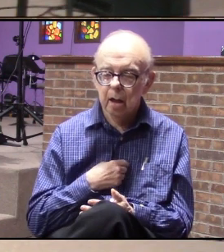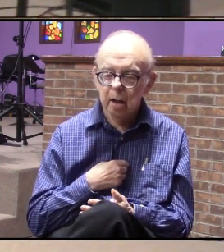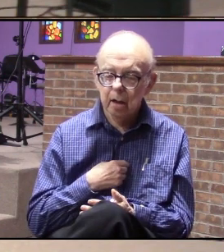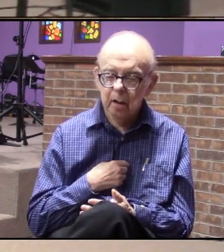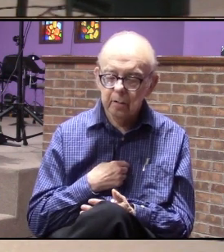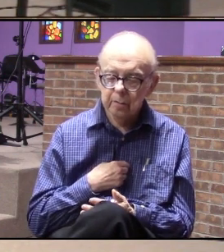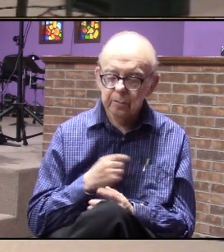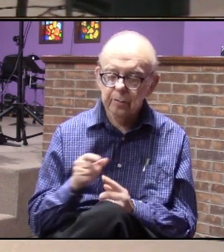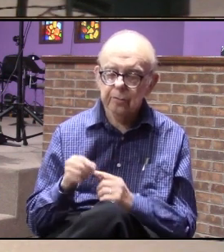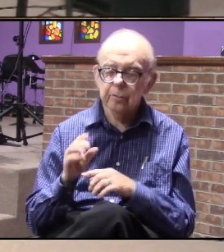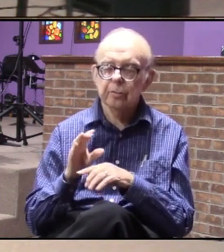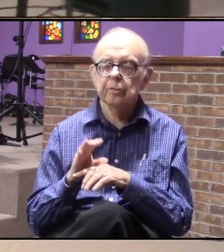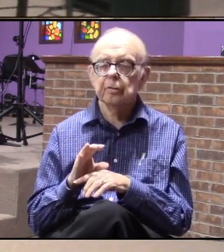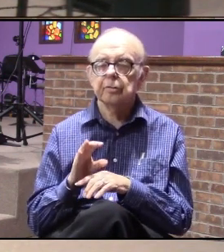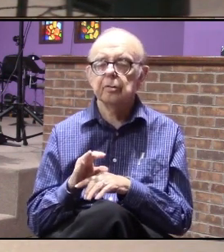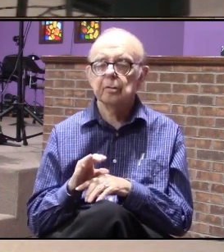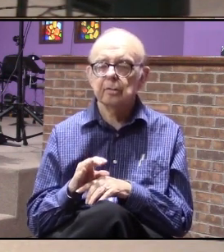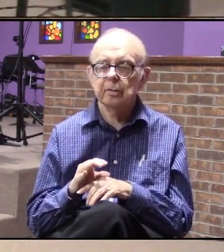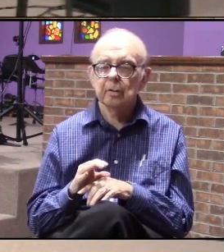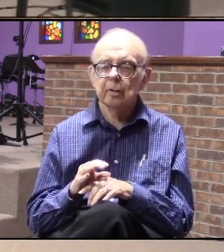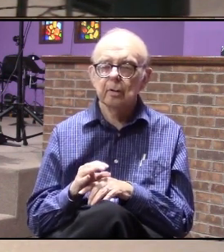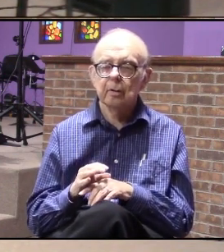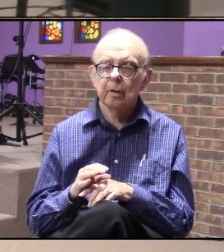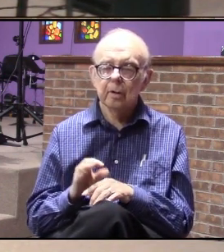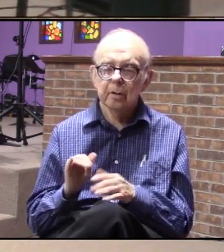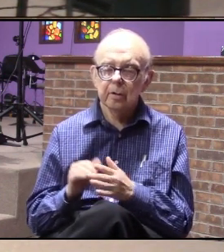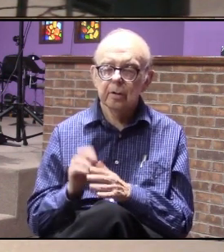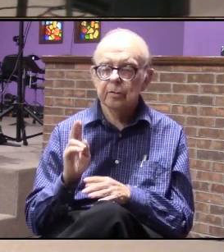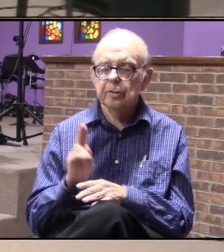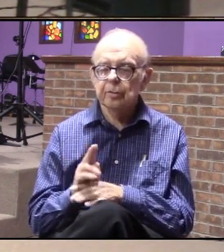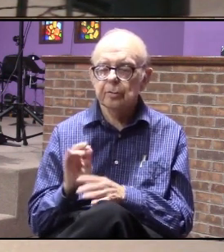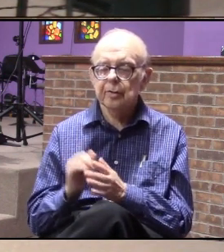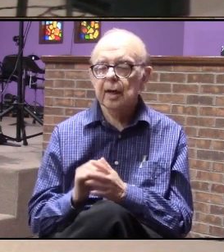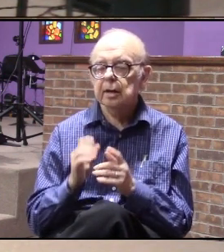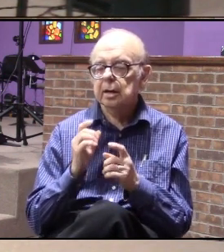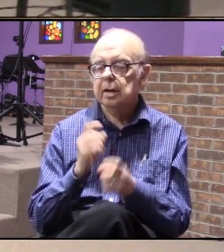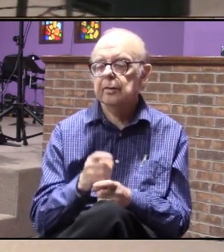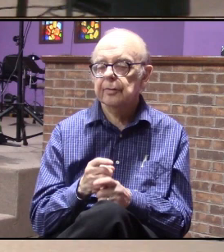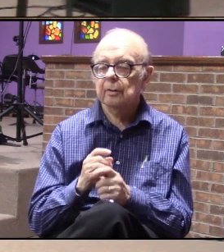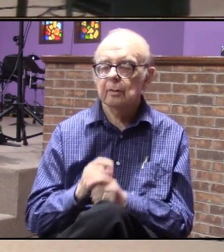certain church to use that gift.